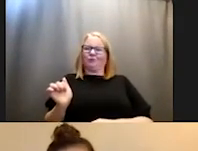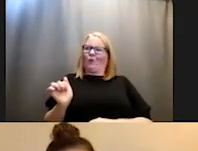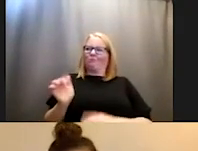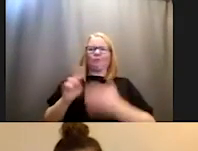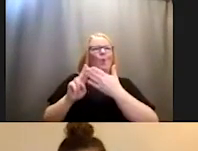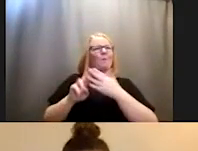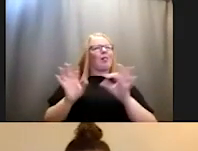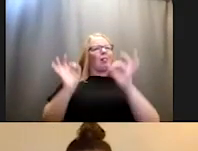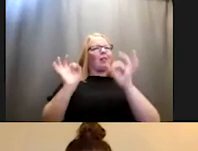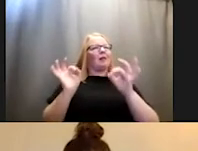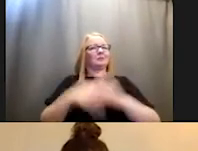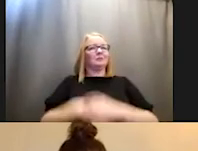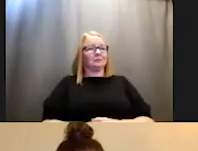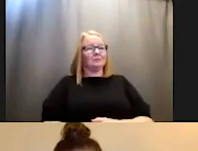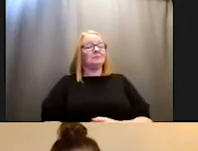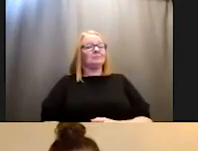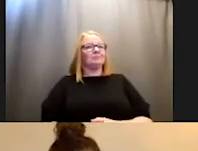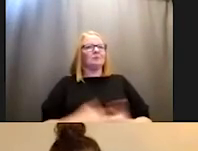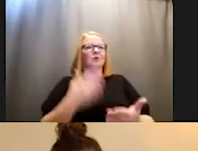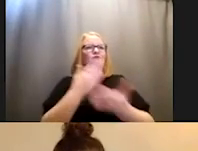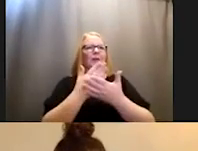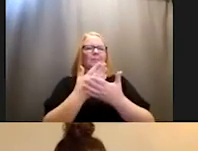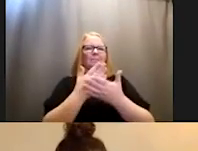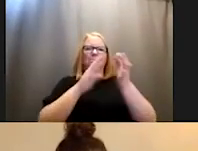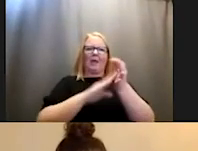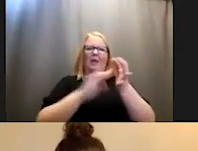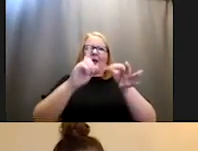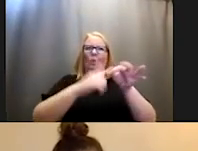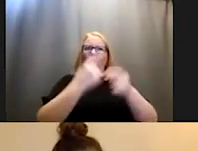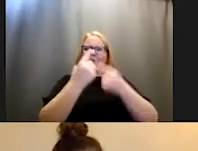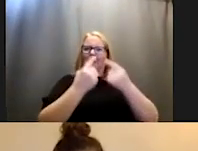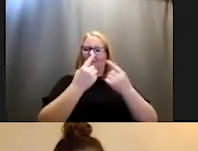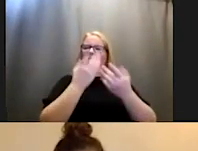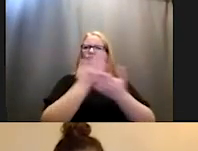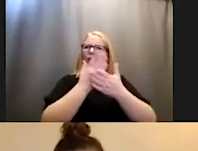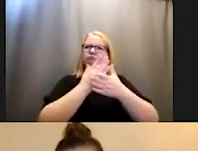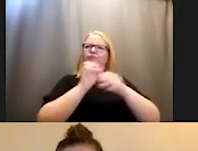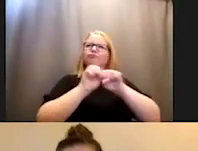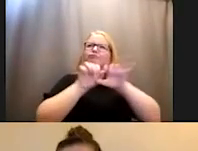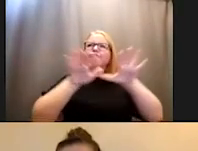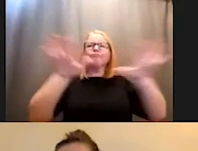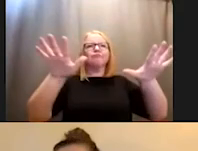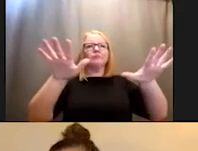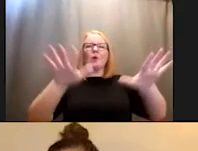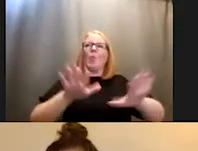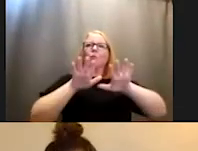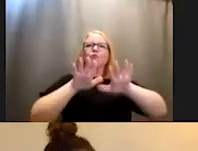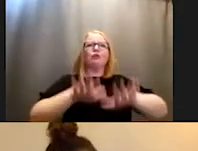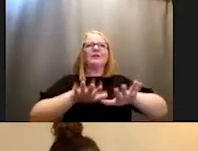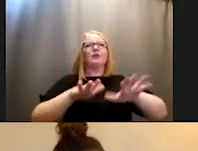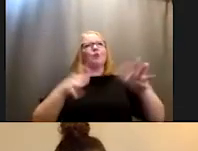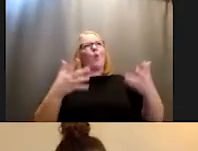that was promoted by Mary Quant herself and the models that she worked with, and would go on to be spread around the world as the British or the London